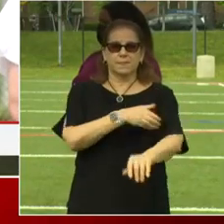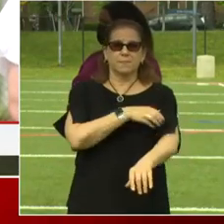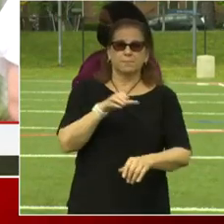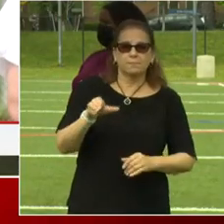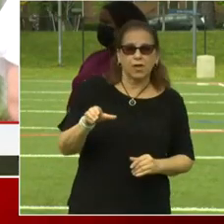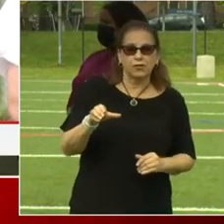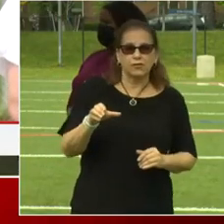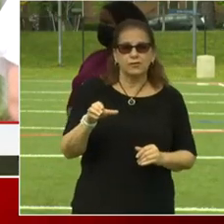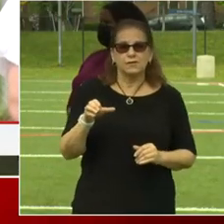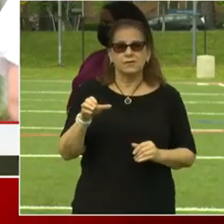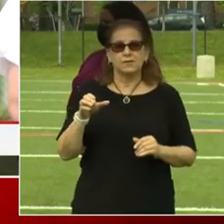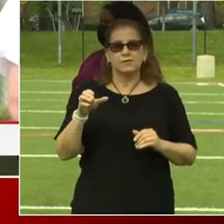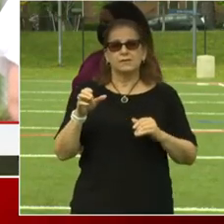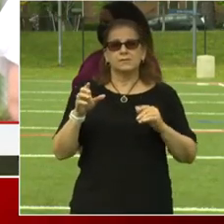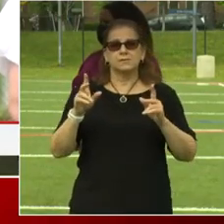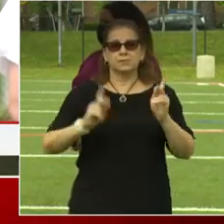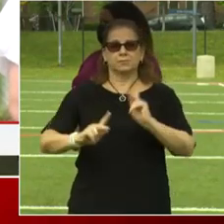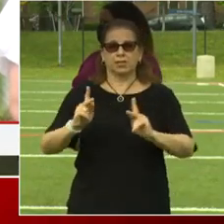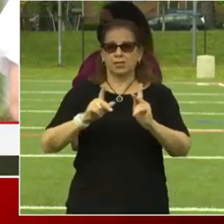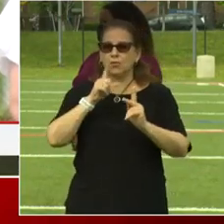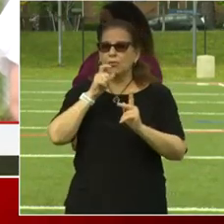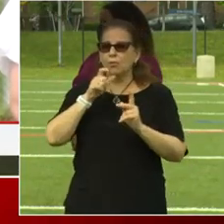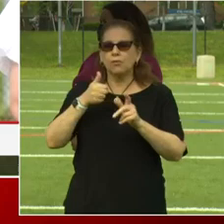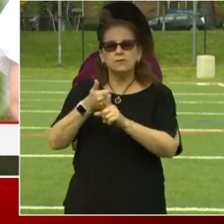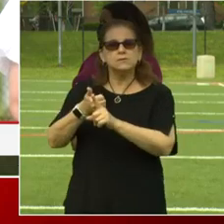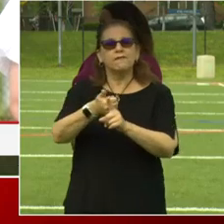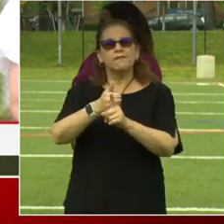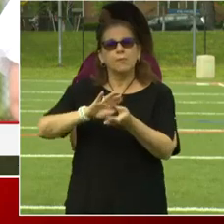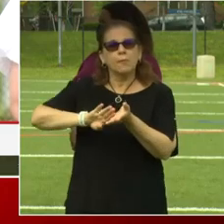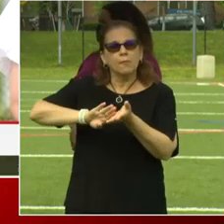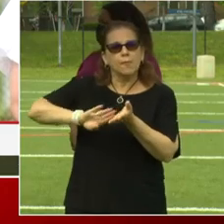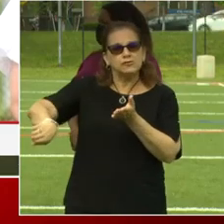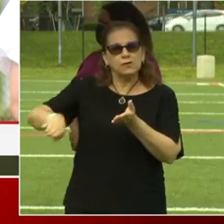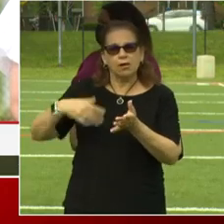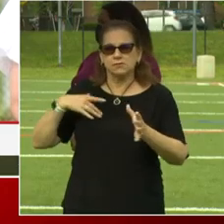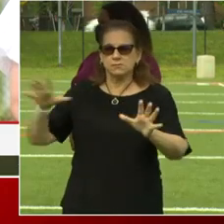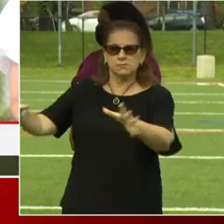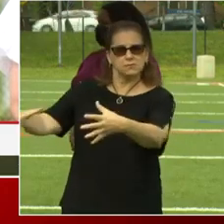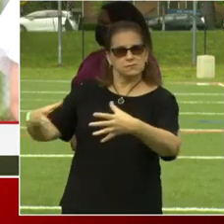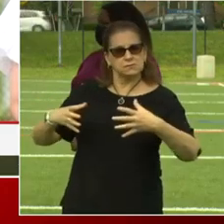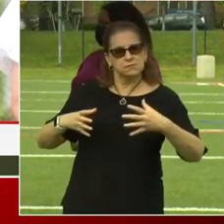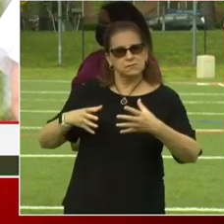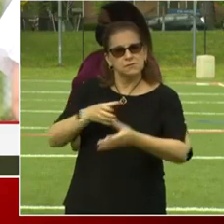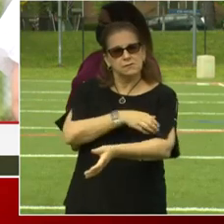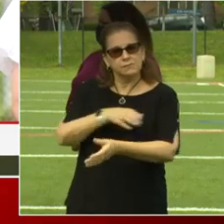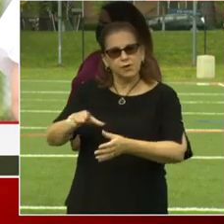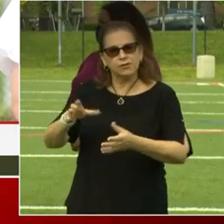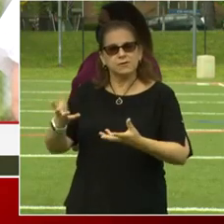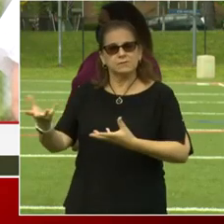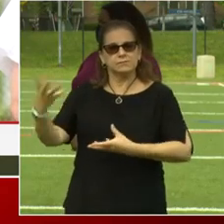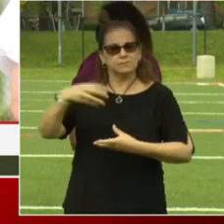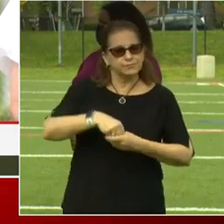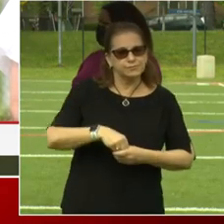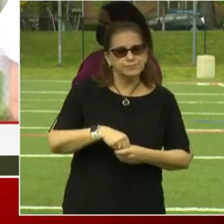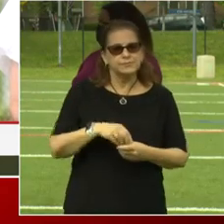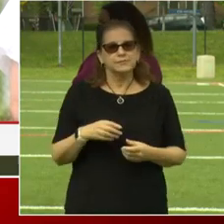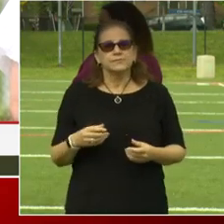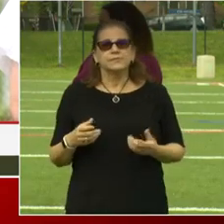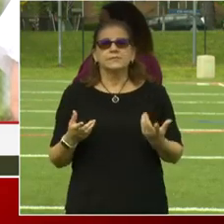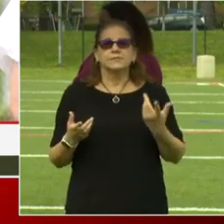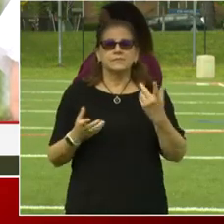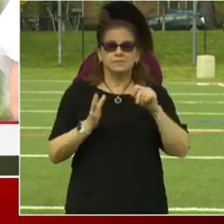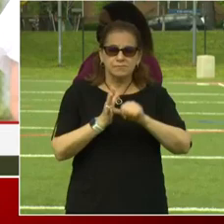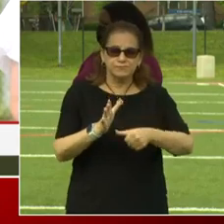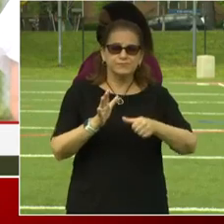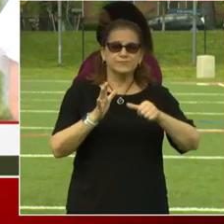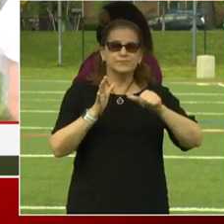marginalized communities in participating in the land use process, and there's an emphasis on having a racial equity lens. So there will